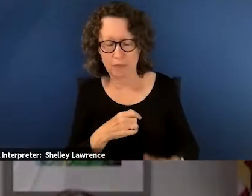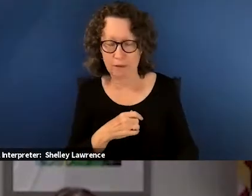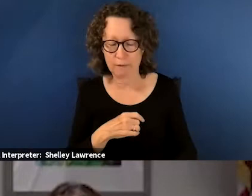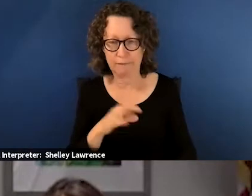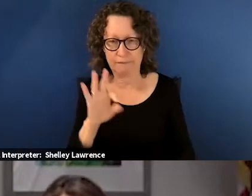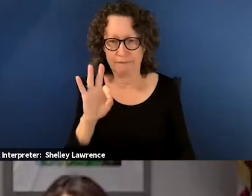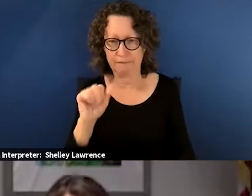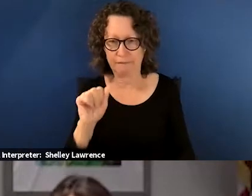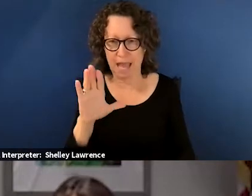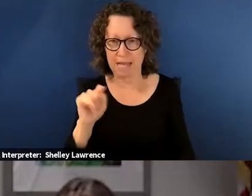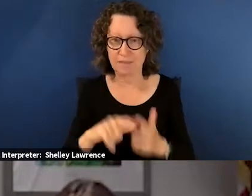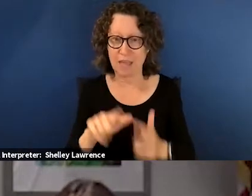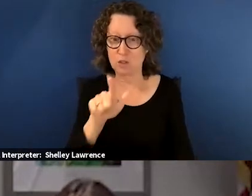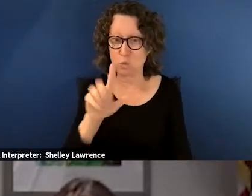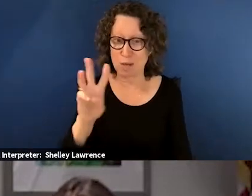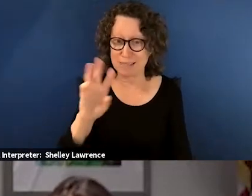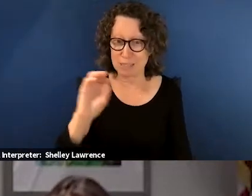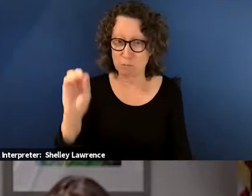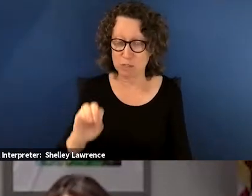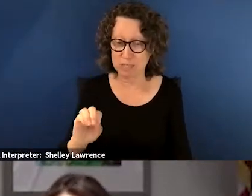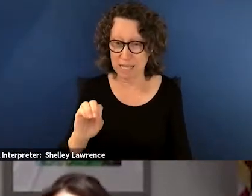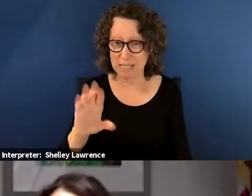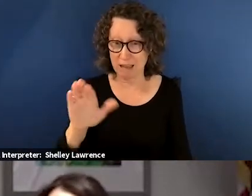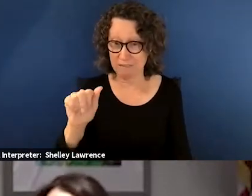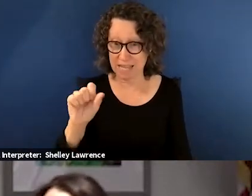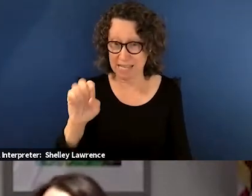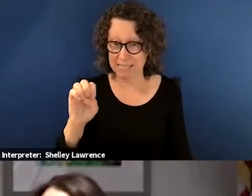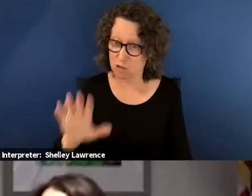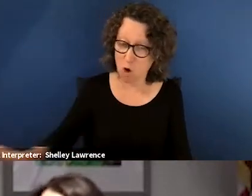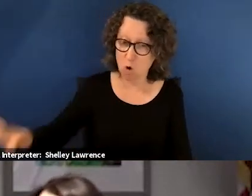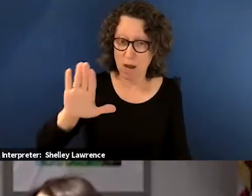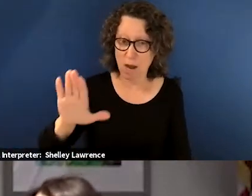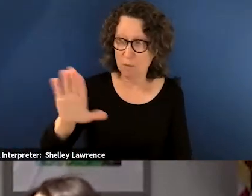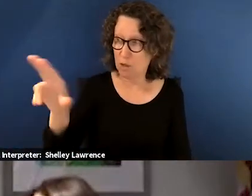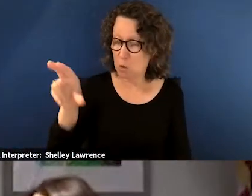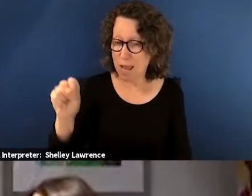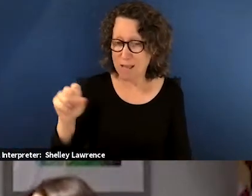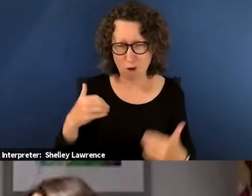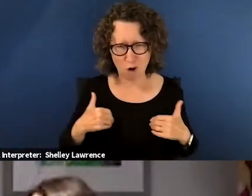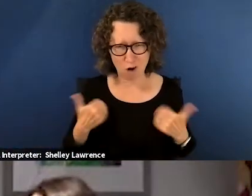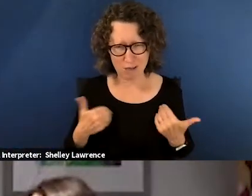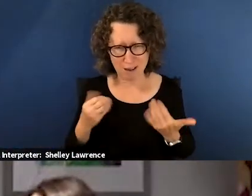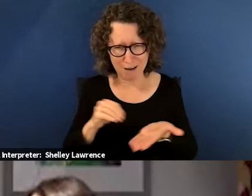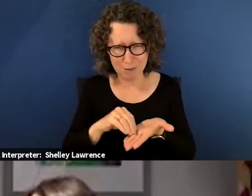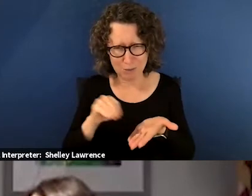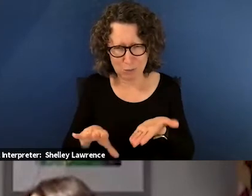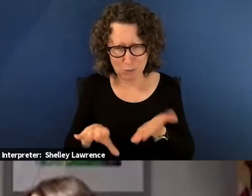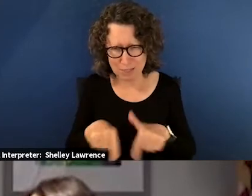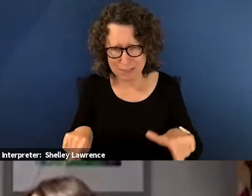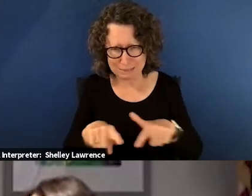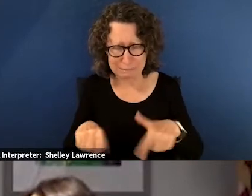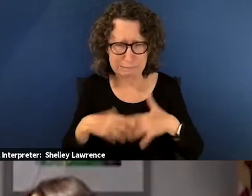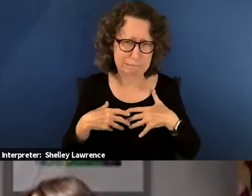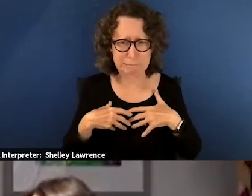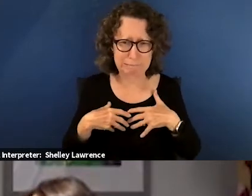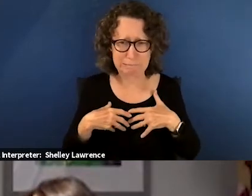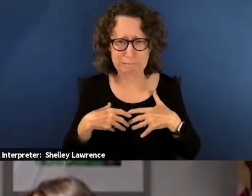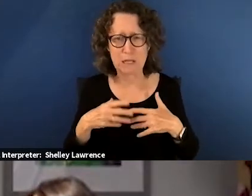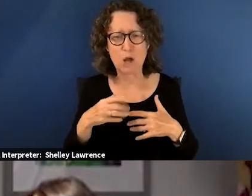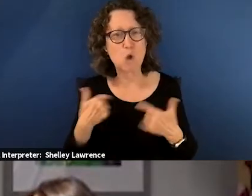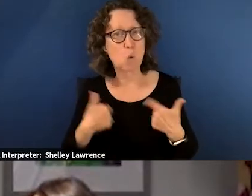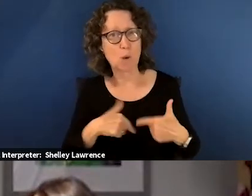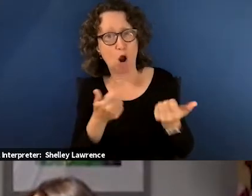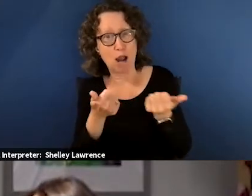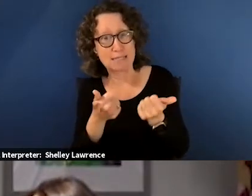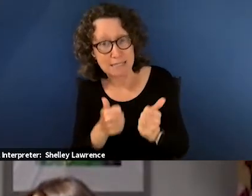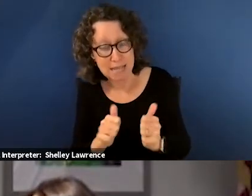fact that 26% of cases nationally are young students. And so what we are attempting to